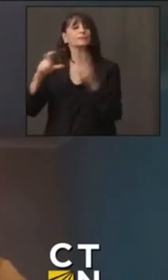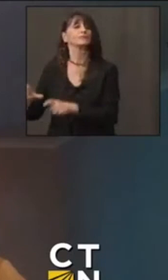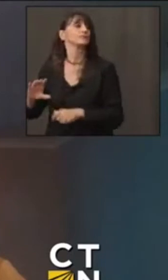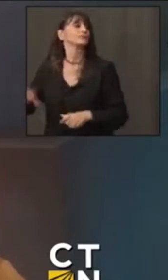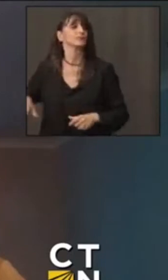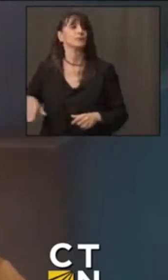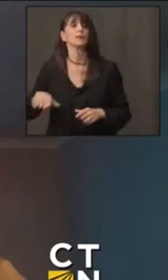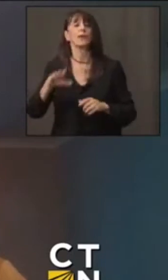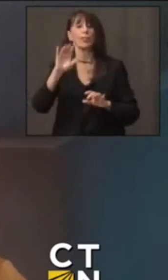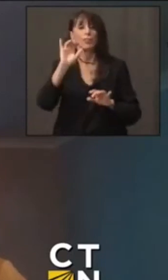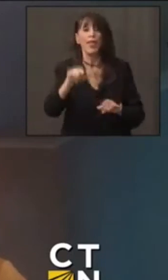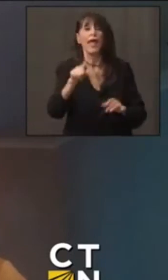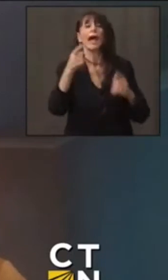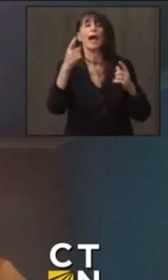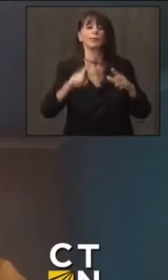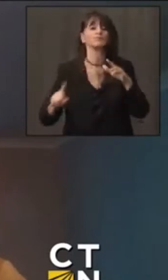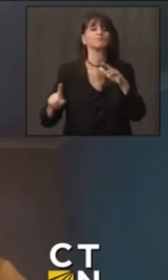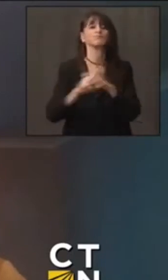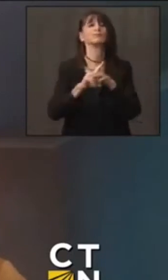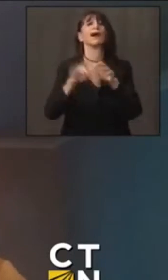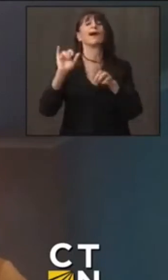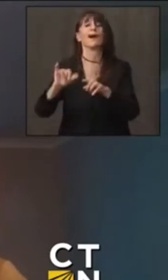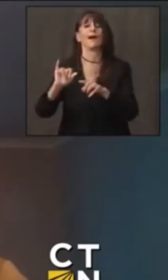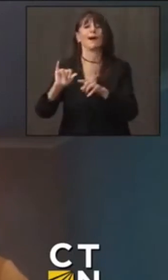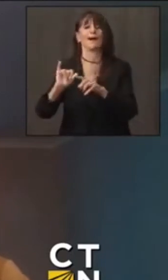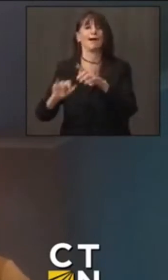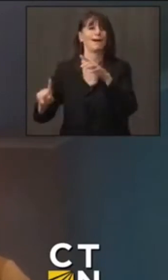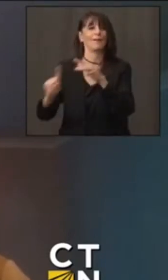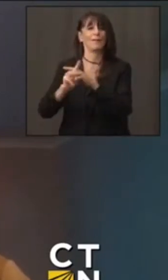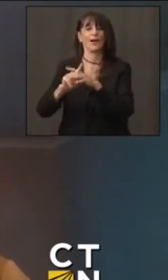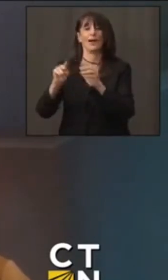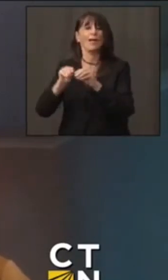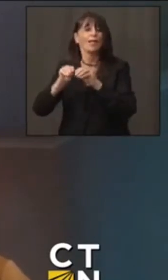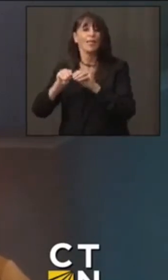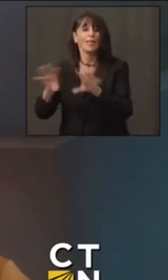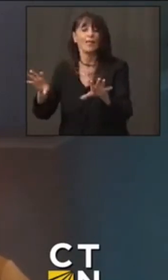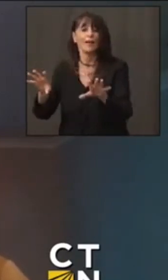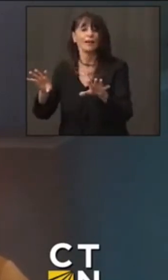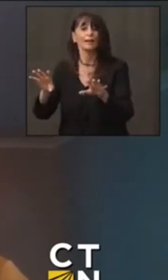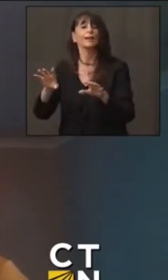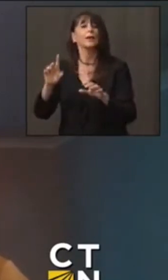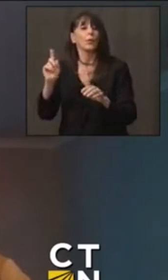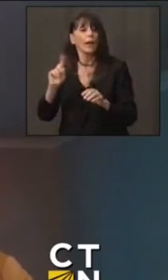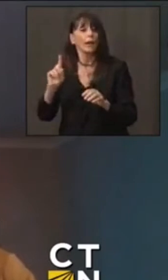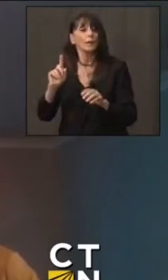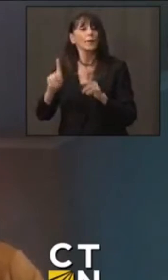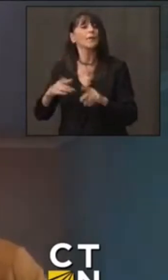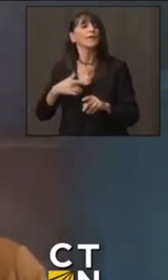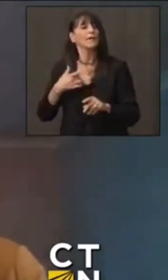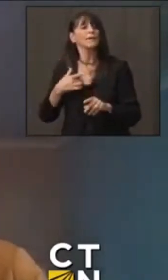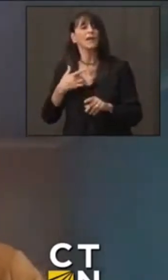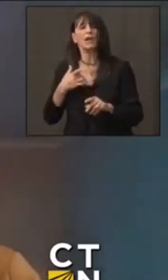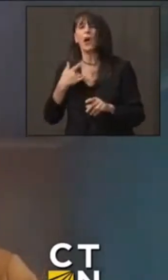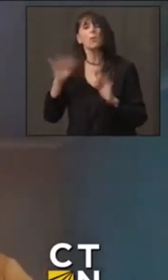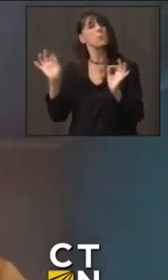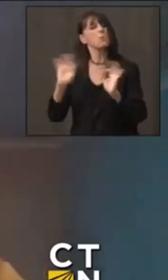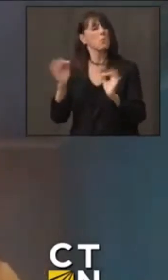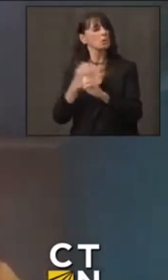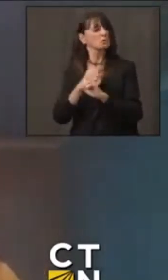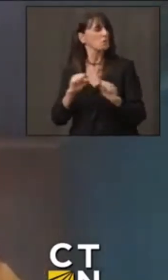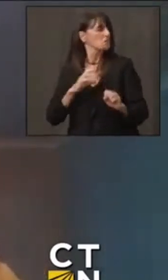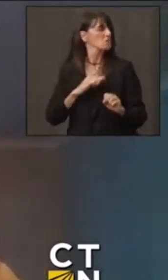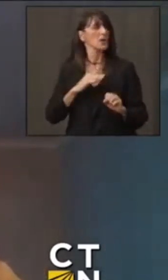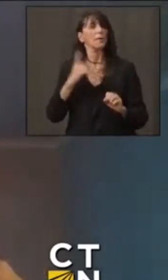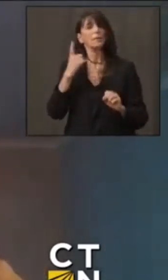that's where we are seeing the transmission. It's in settings that people might consider to be benign because